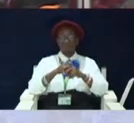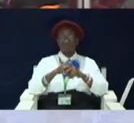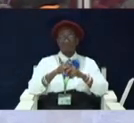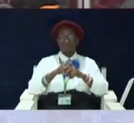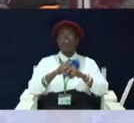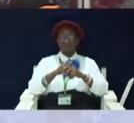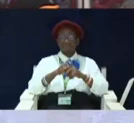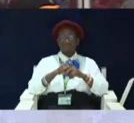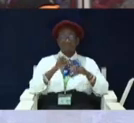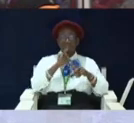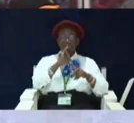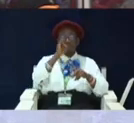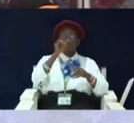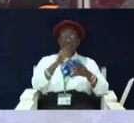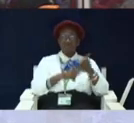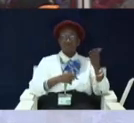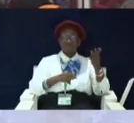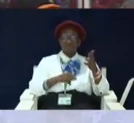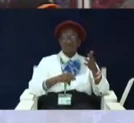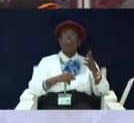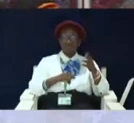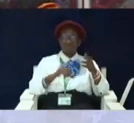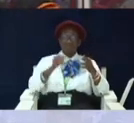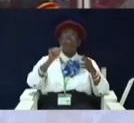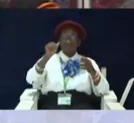is what Anna had.